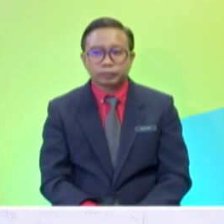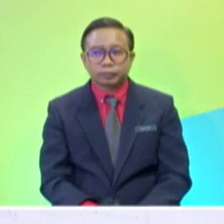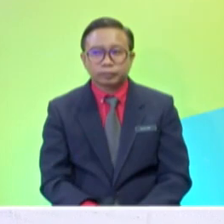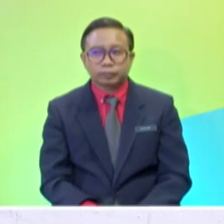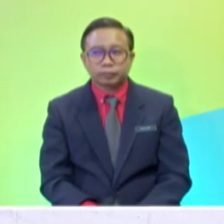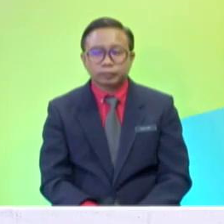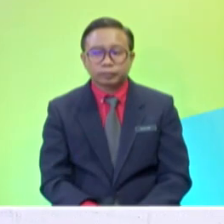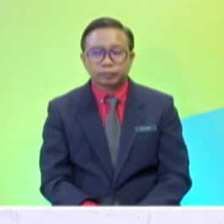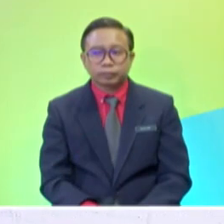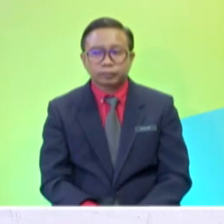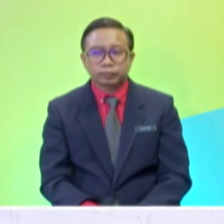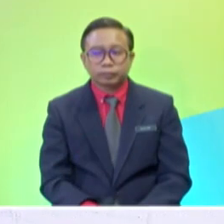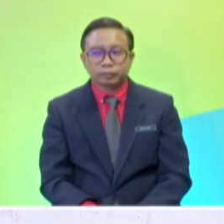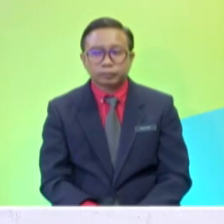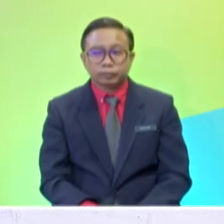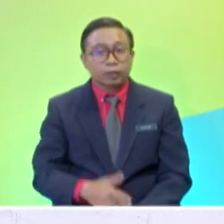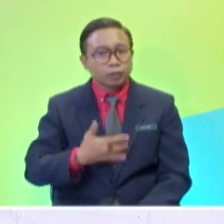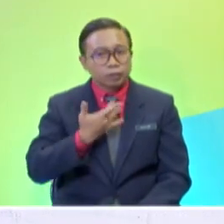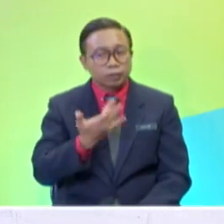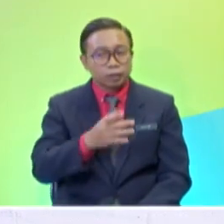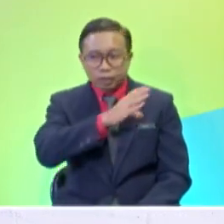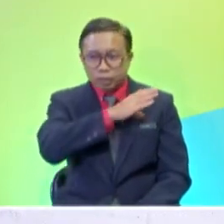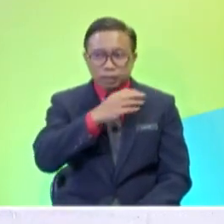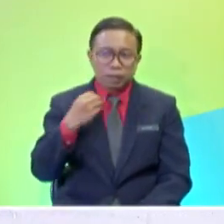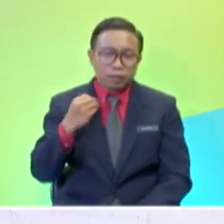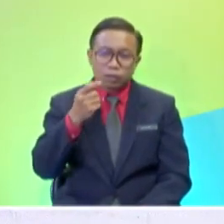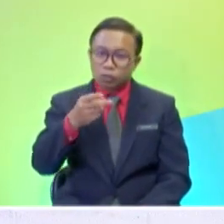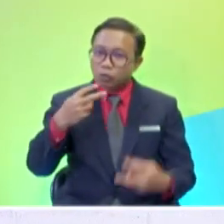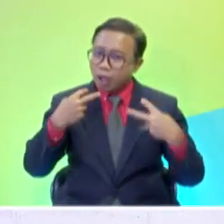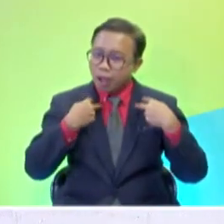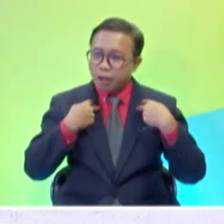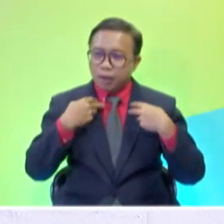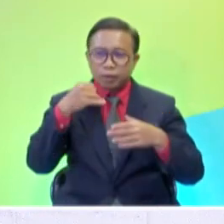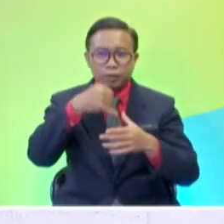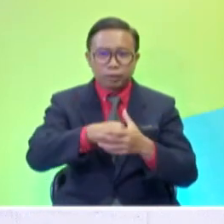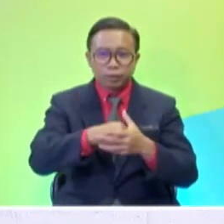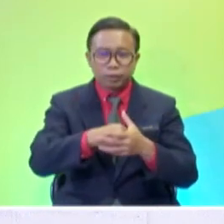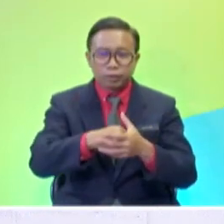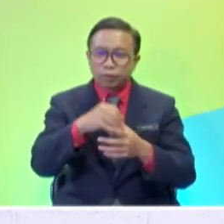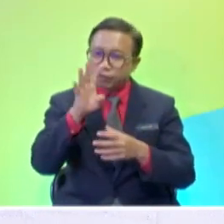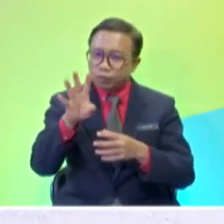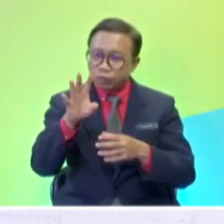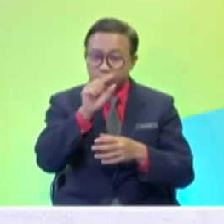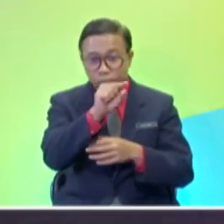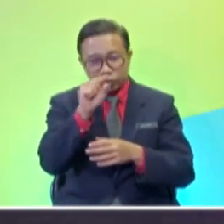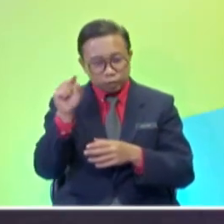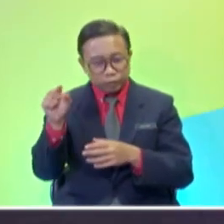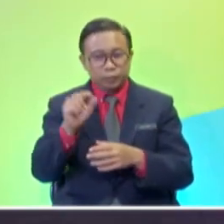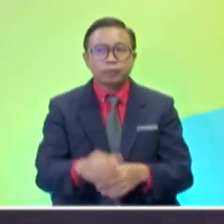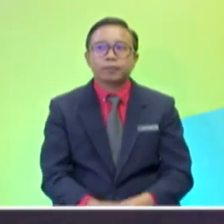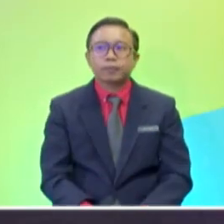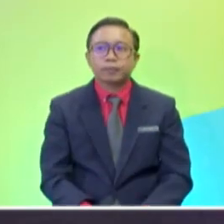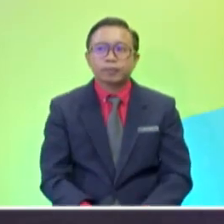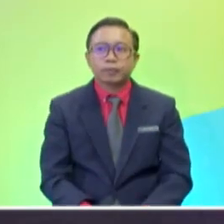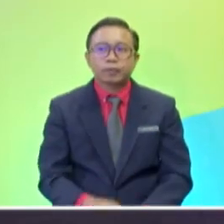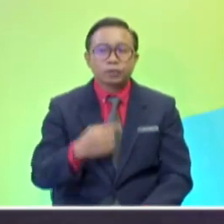right, and feelings. And you have to include that according to the 4 bullet points, right? Okay. You need